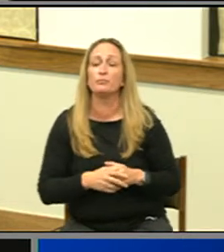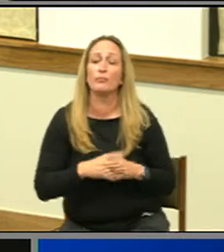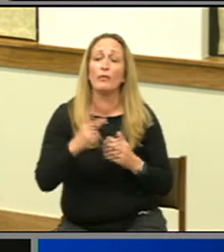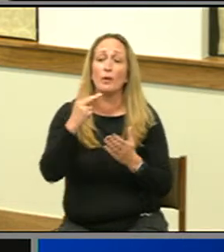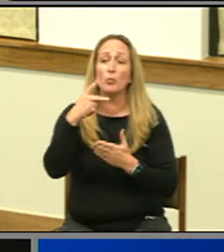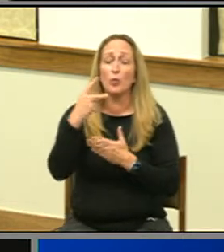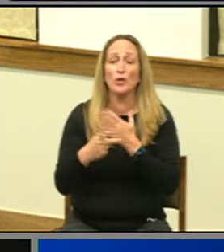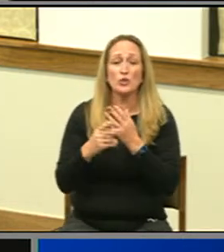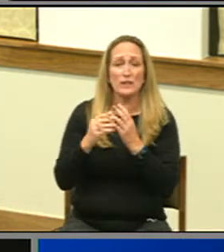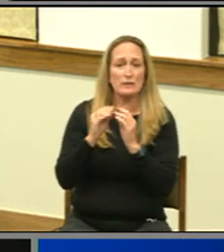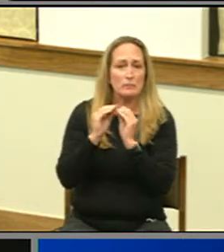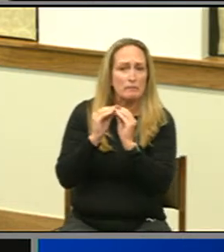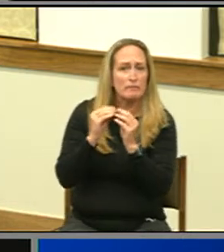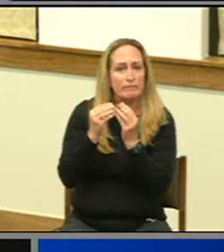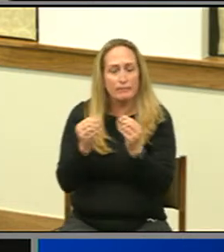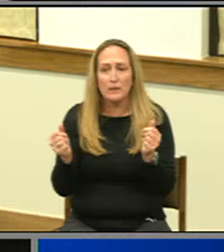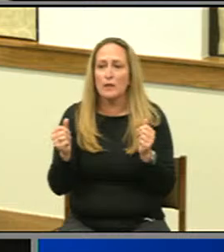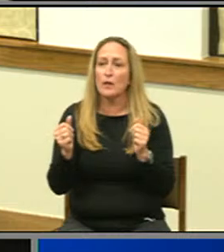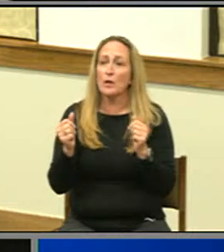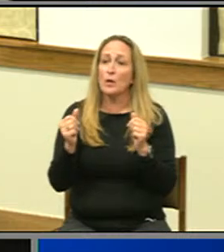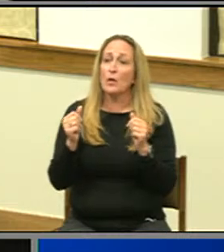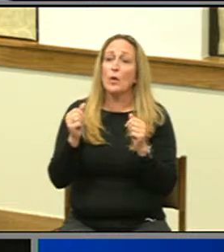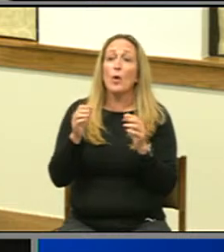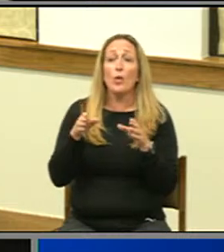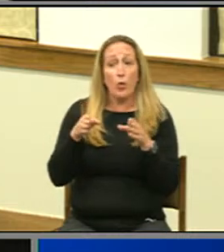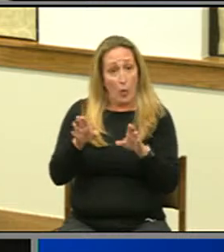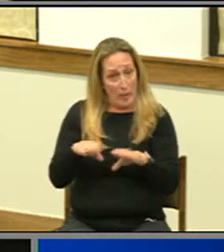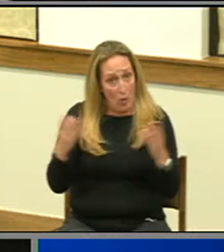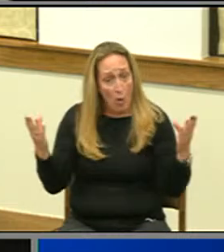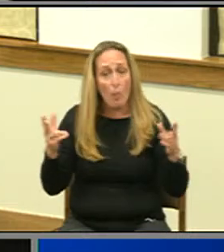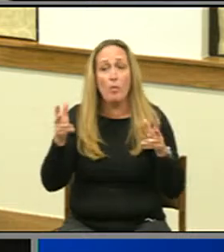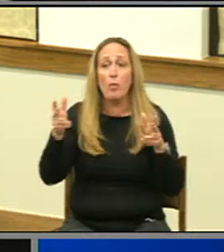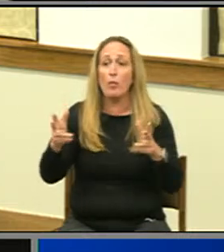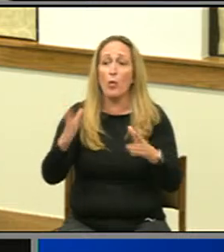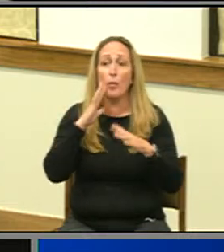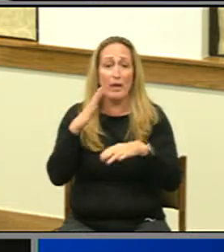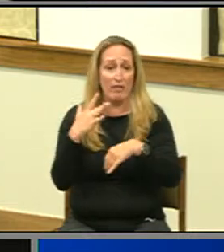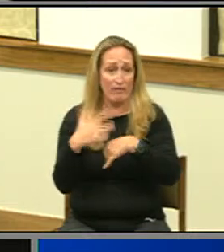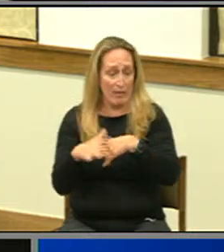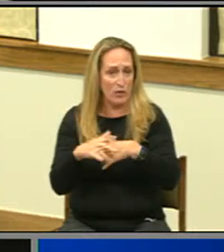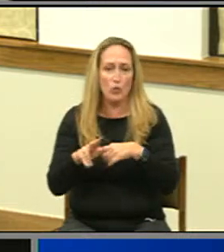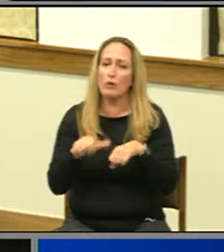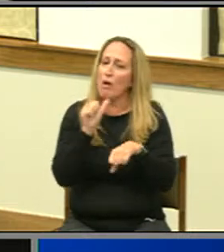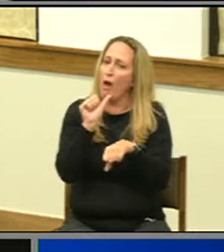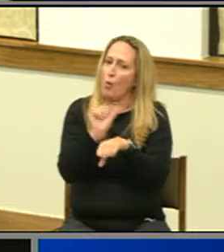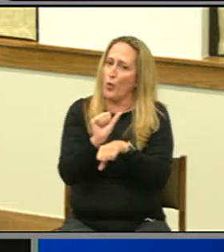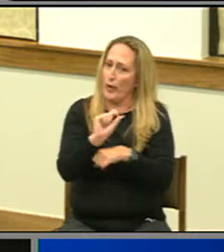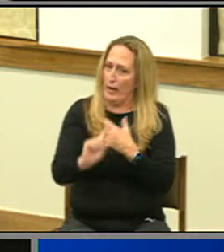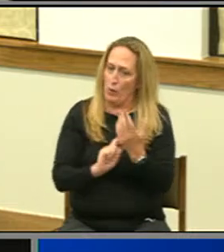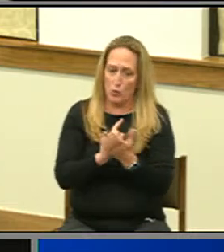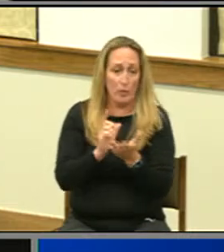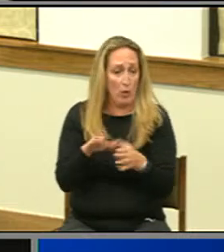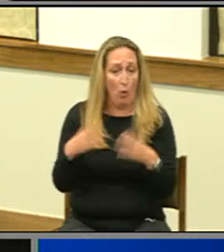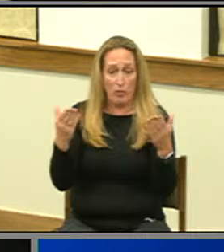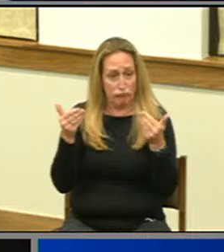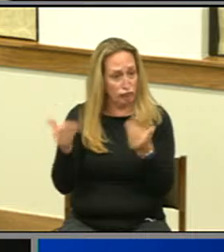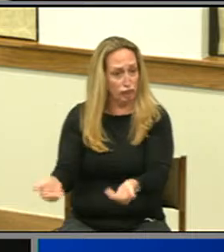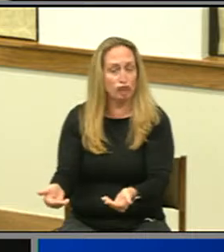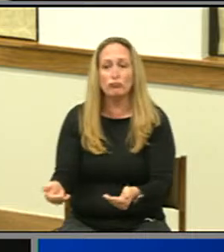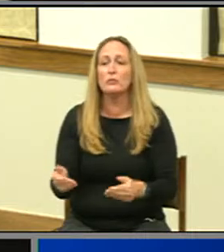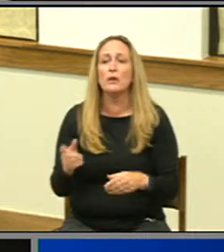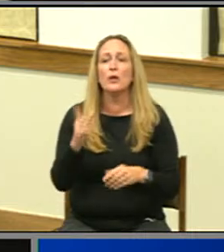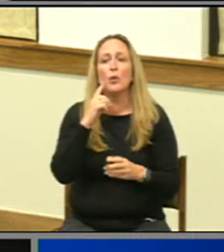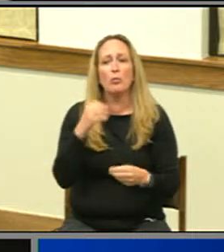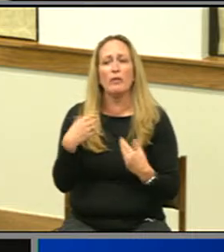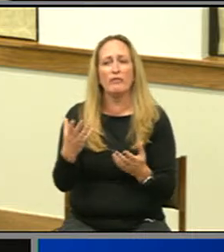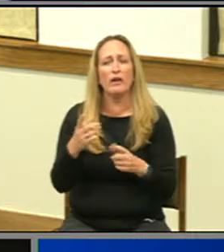Project mitigations. Road will be open and parking will be available during non-working hours. We will